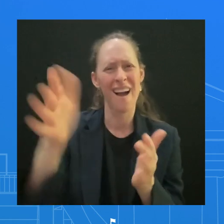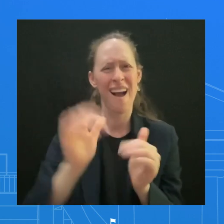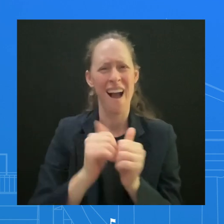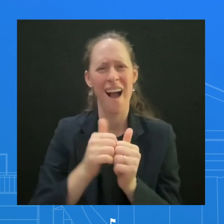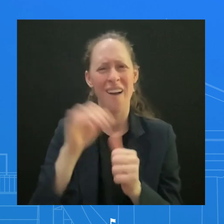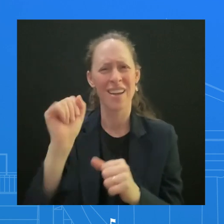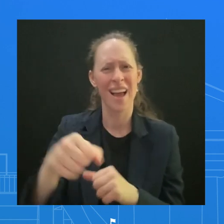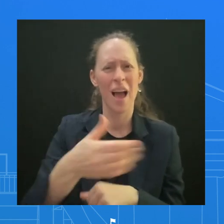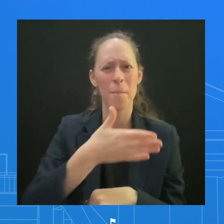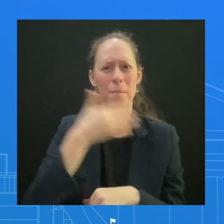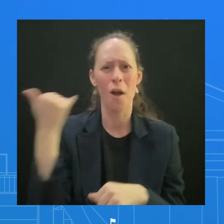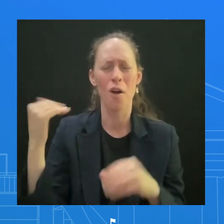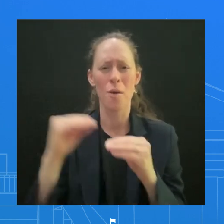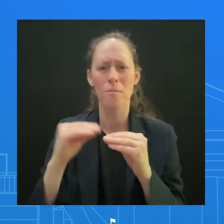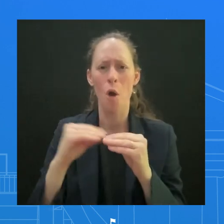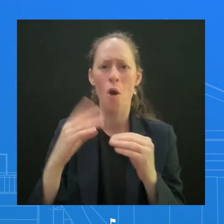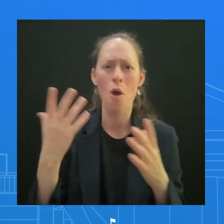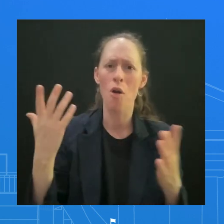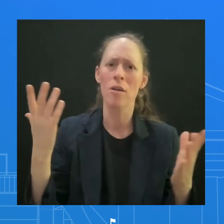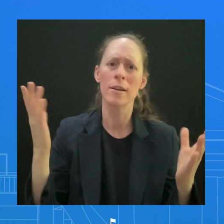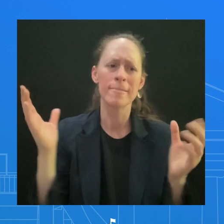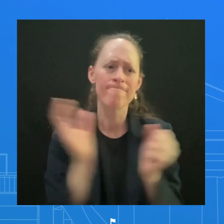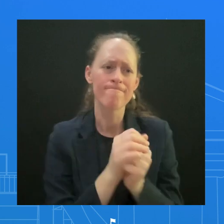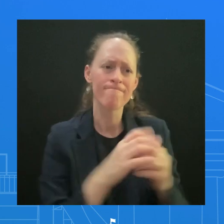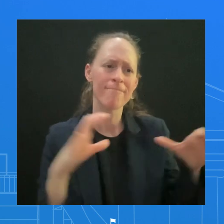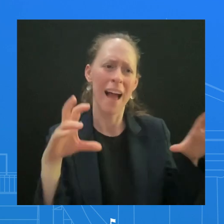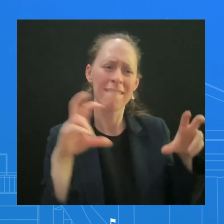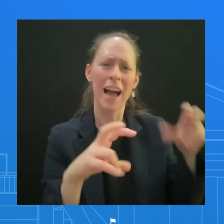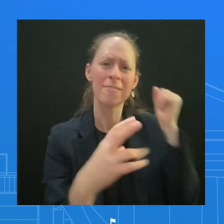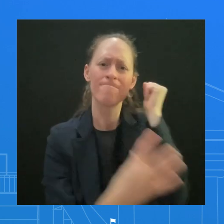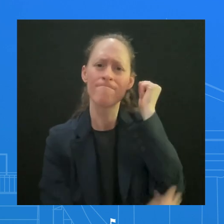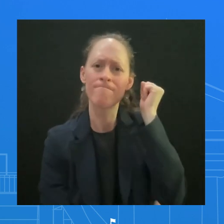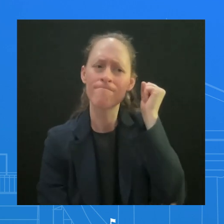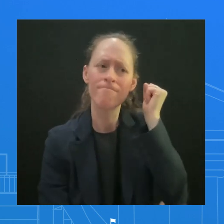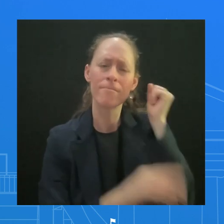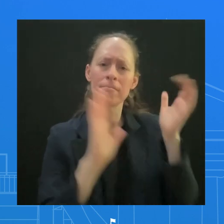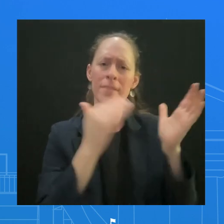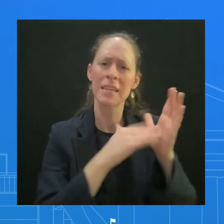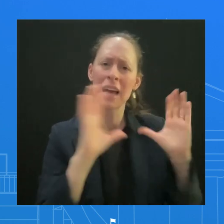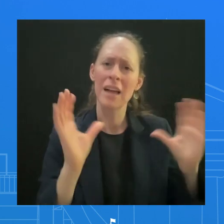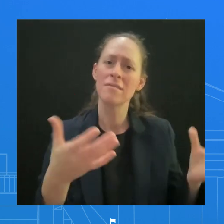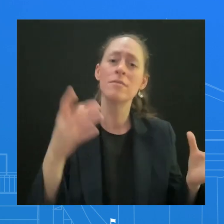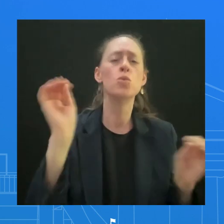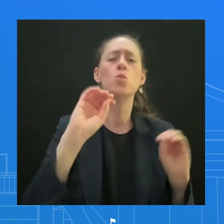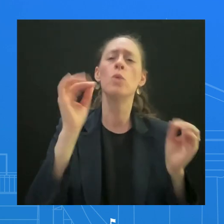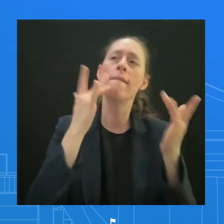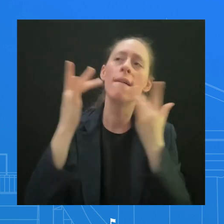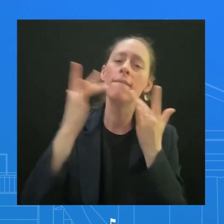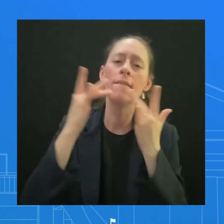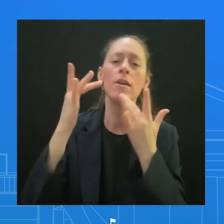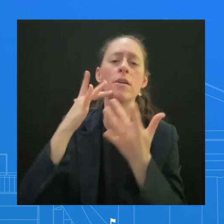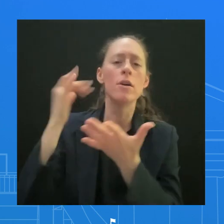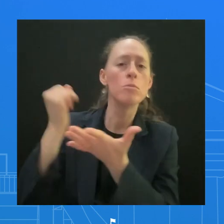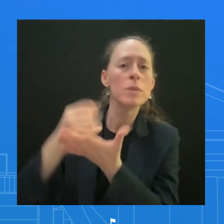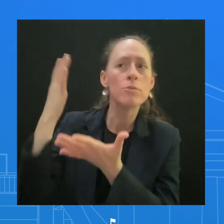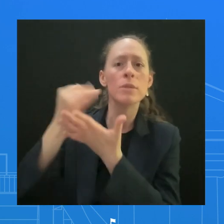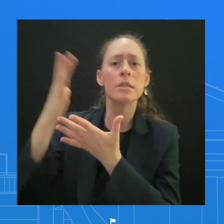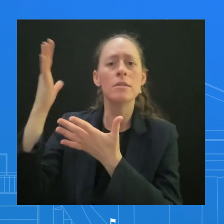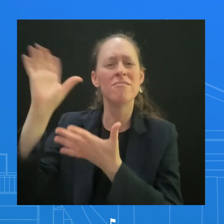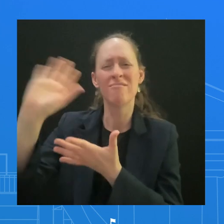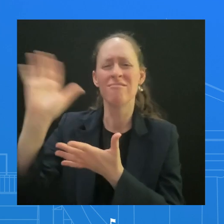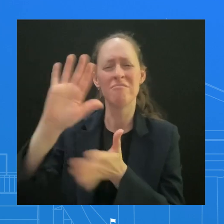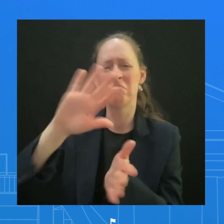top down. The president will highlight how, for too long, failed trickle-down economic policies had continued to be